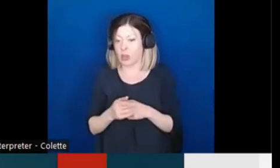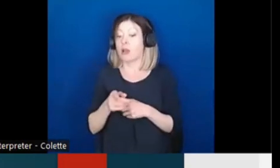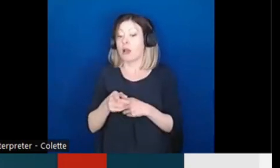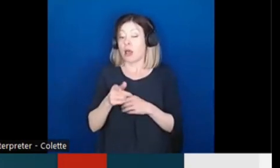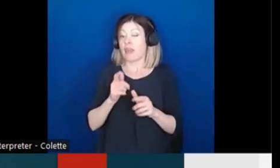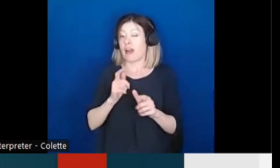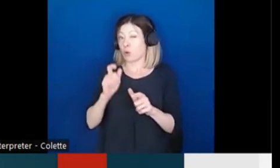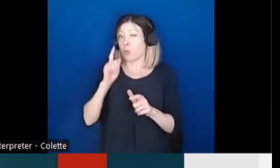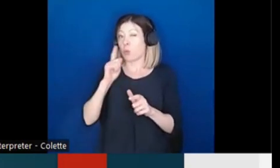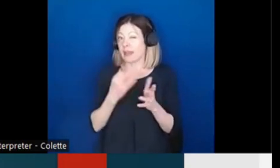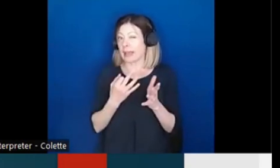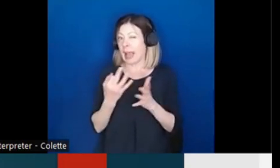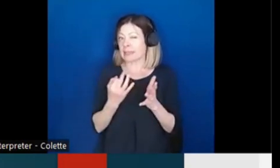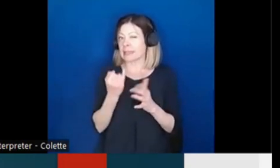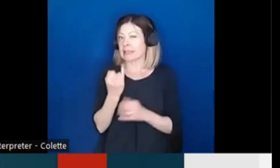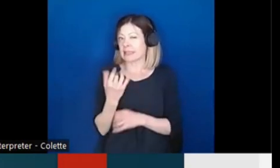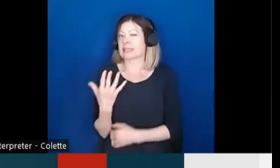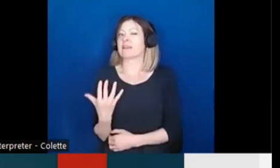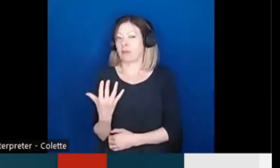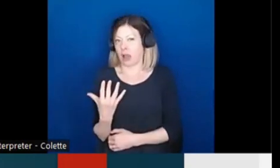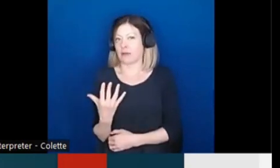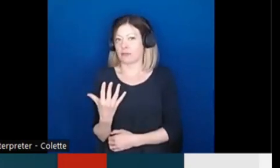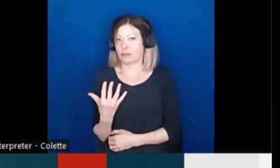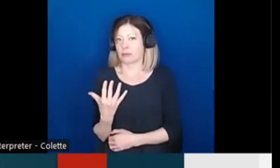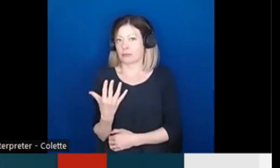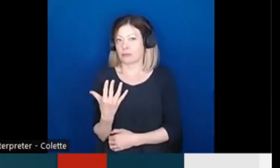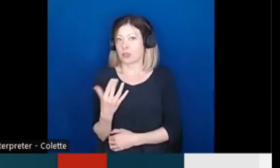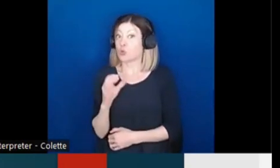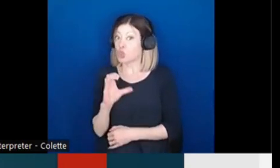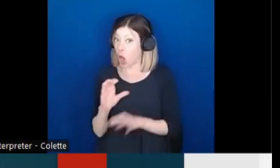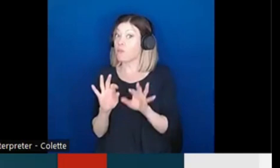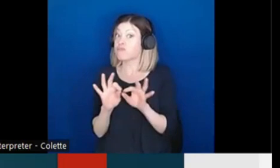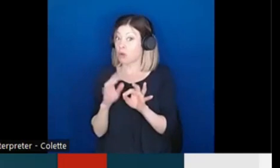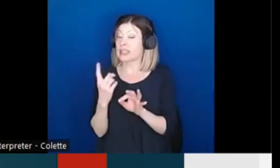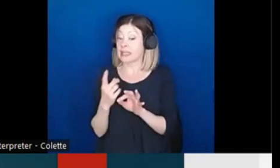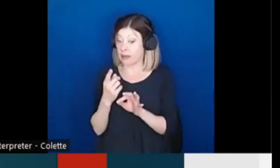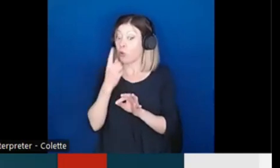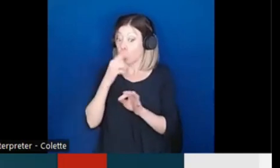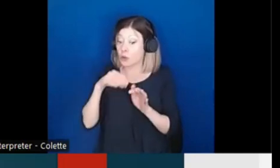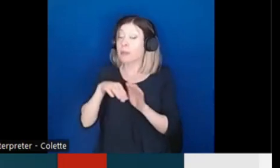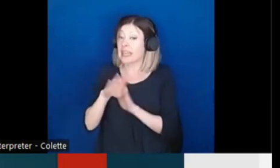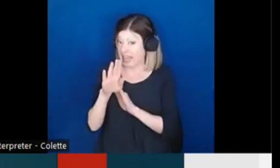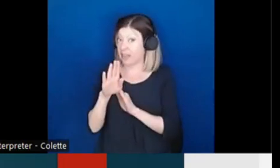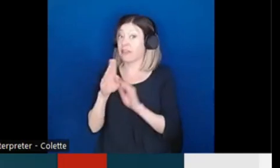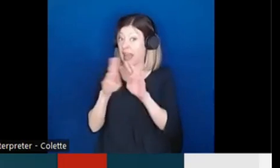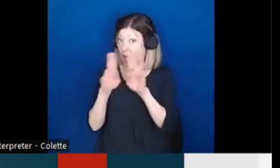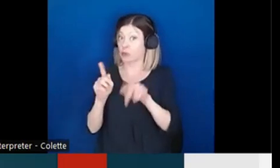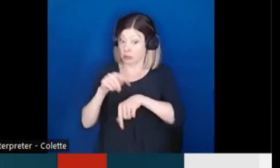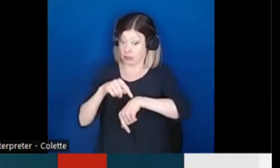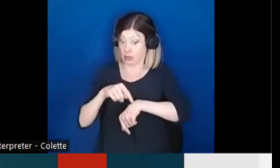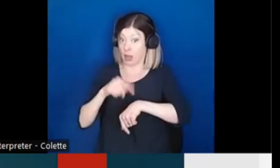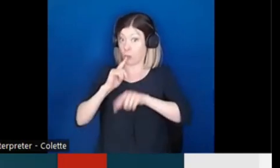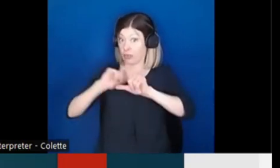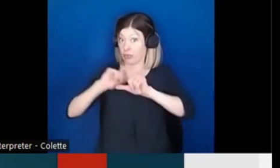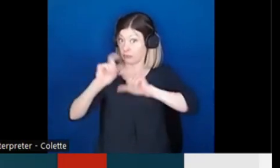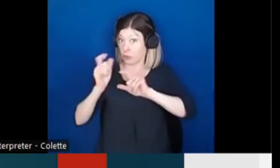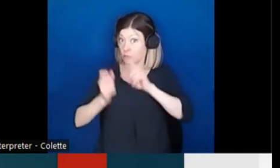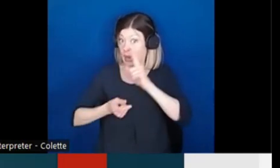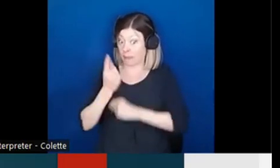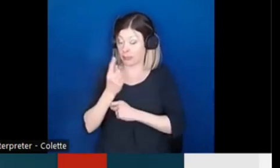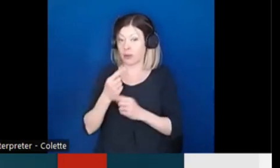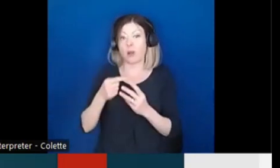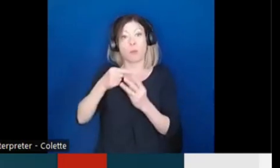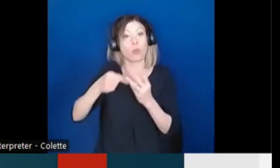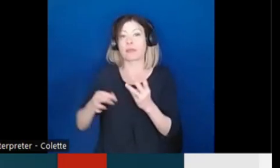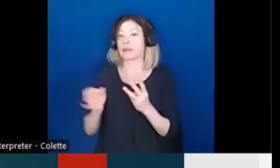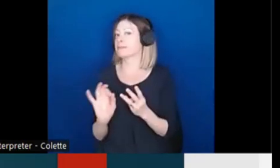So Charlotte Brontë, in theory, could have been in the building when that was taken, but none of the others because they